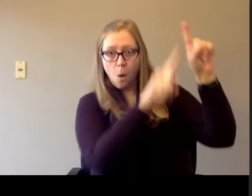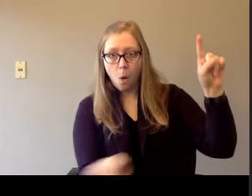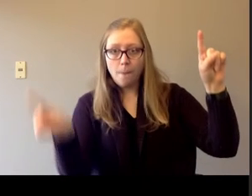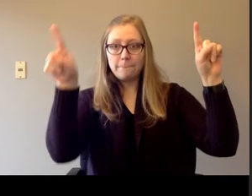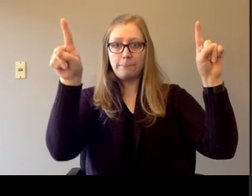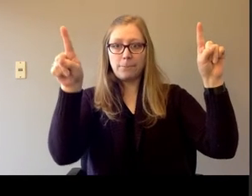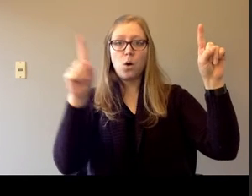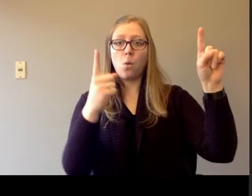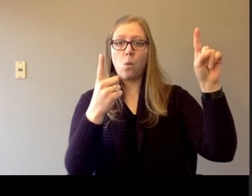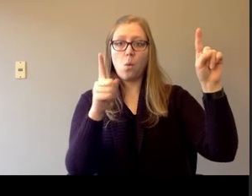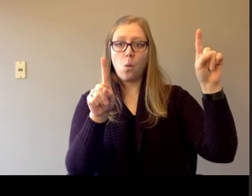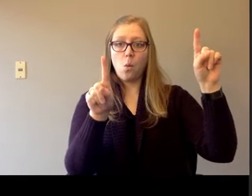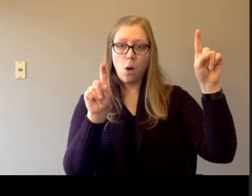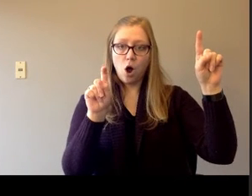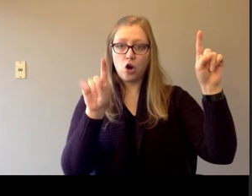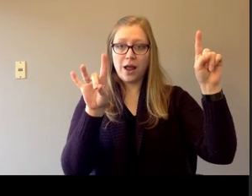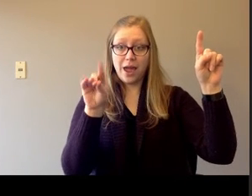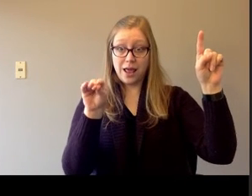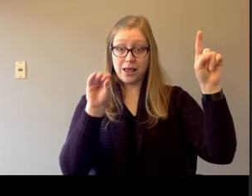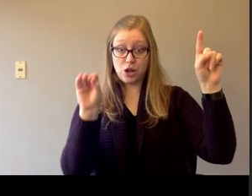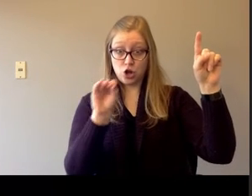180 degrees.